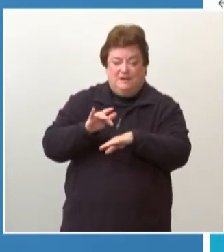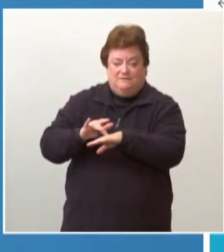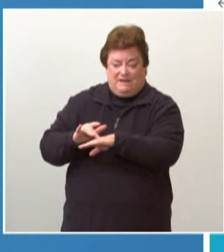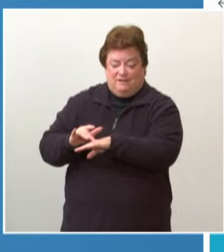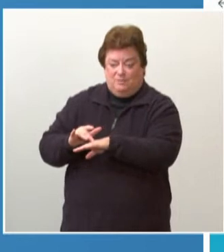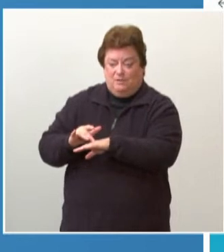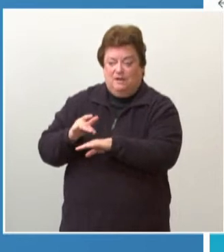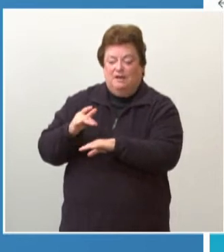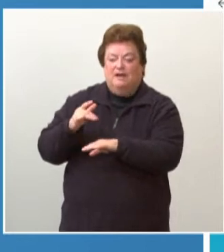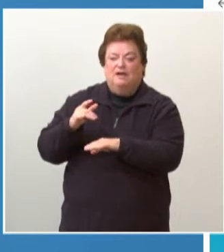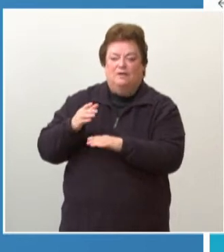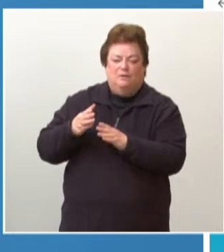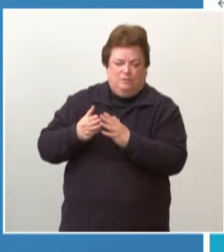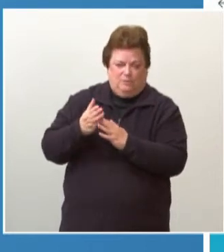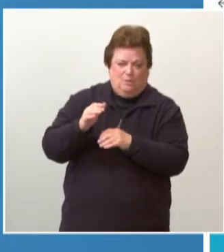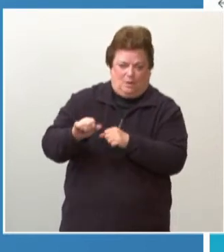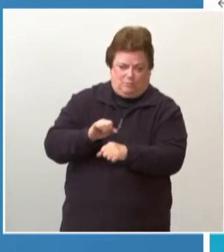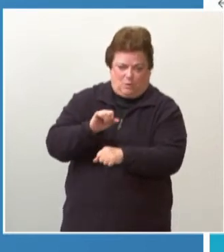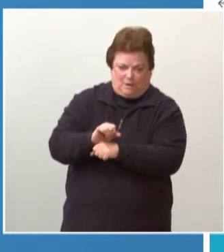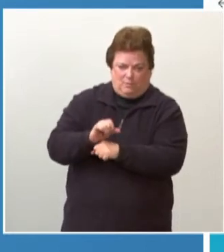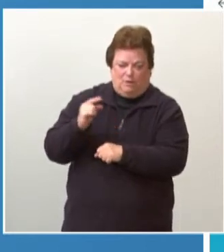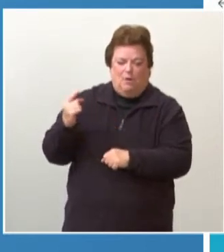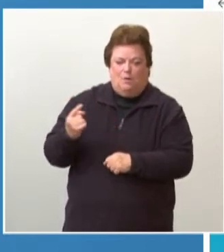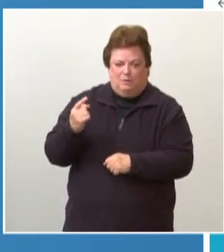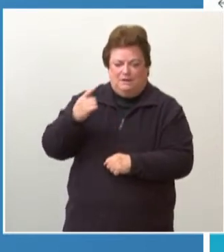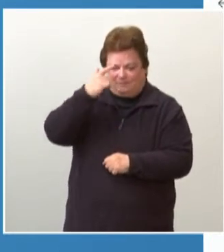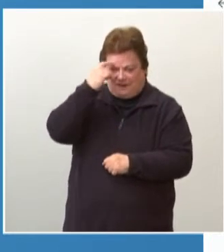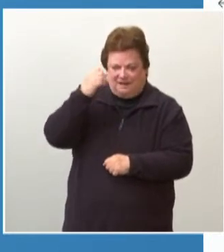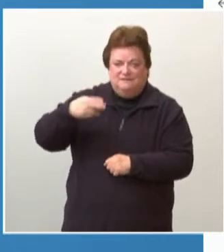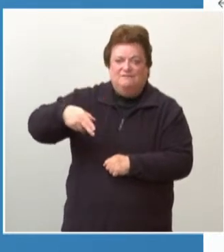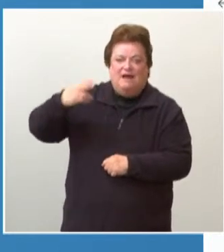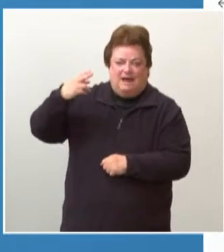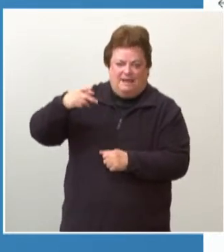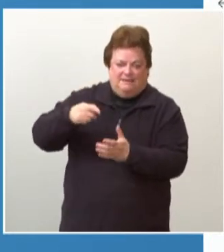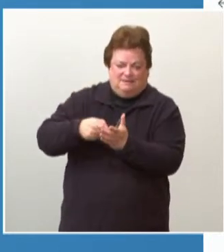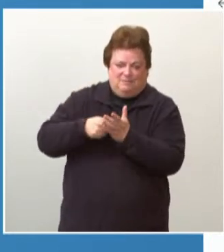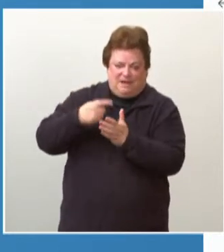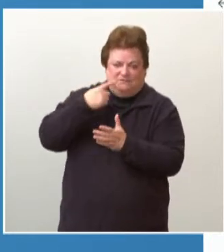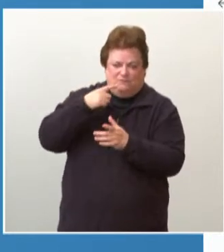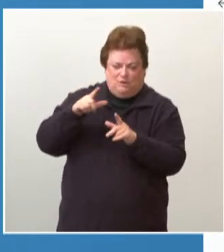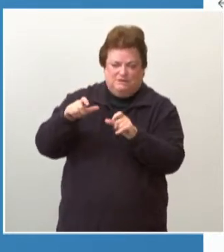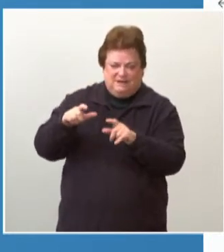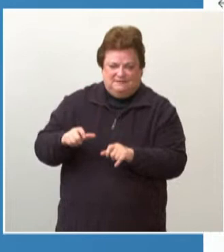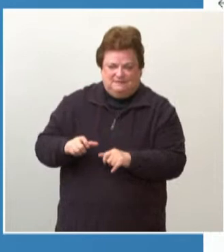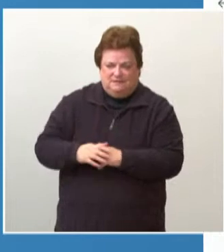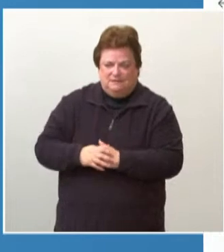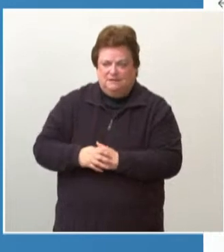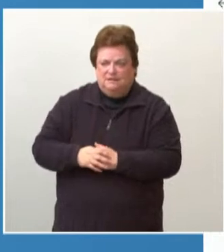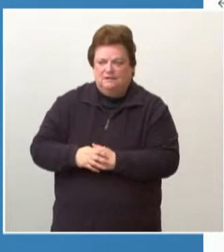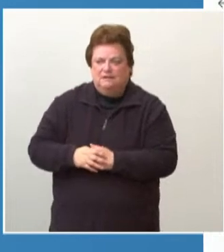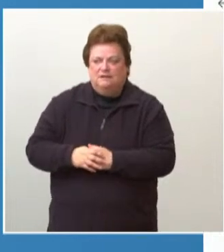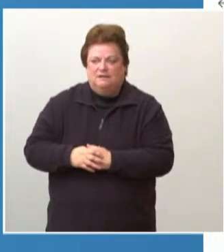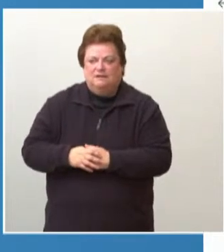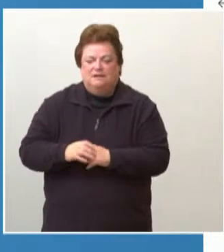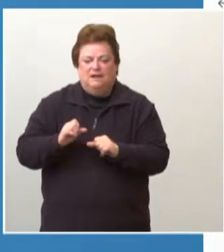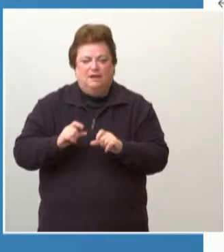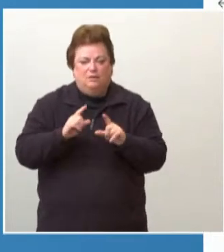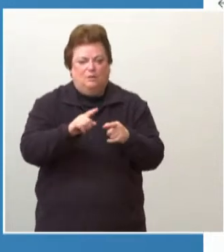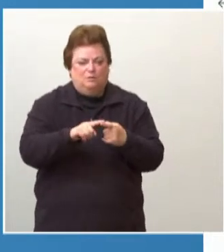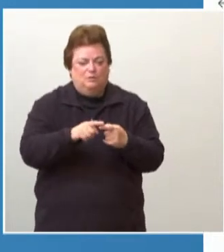available by appointment only due to the high testing demand. People can go to